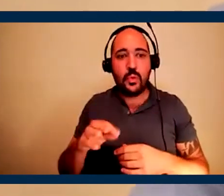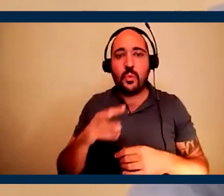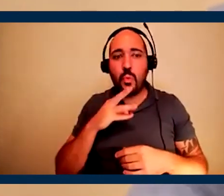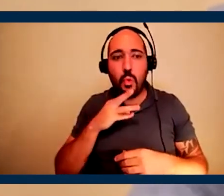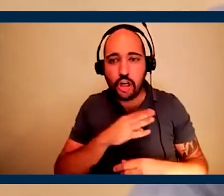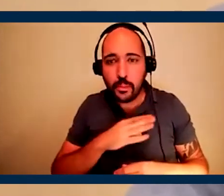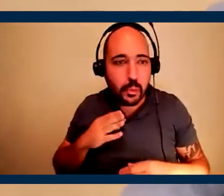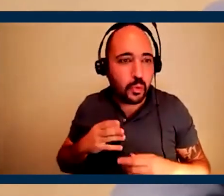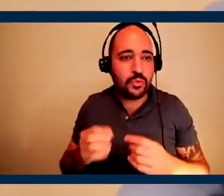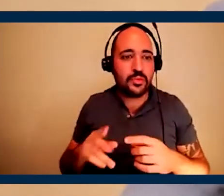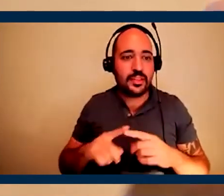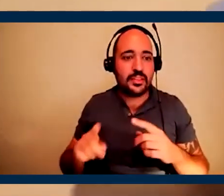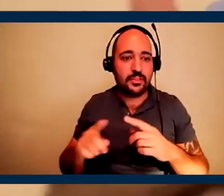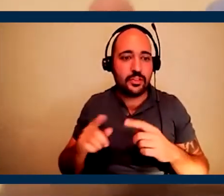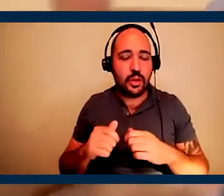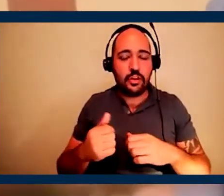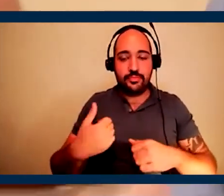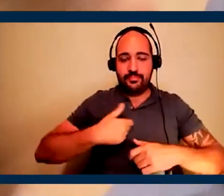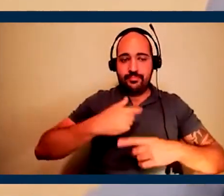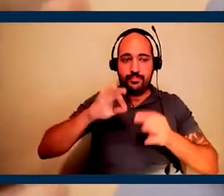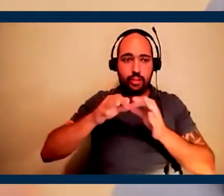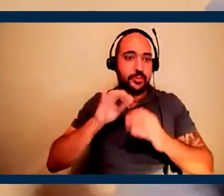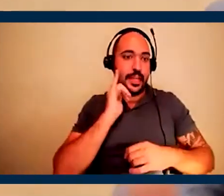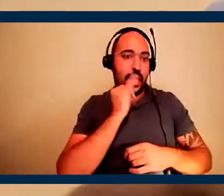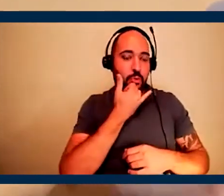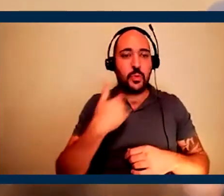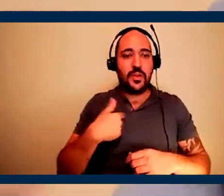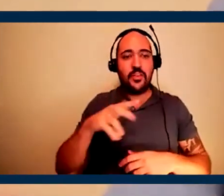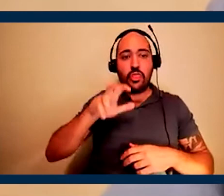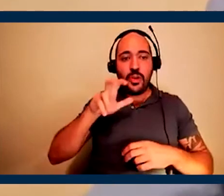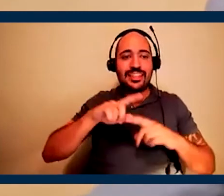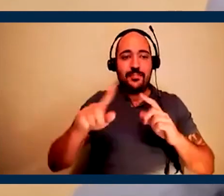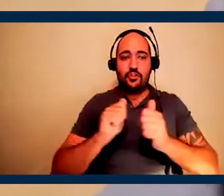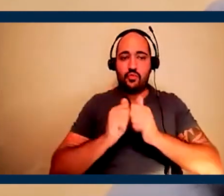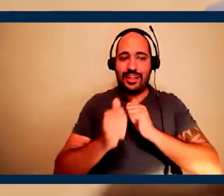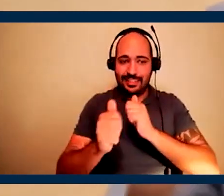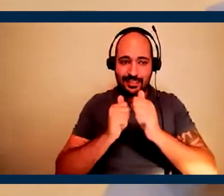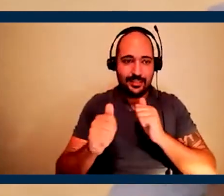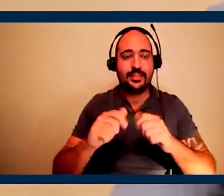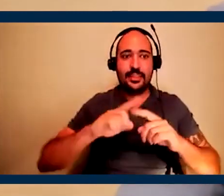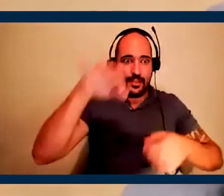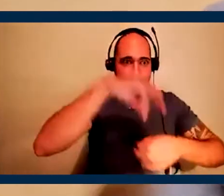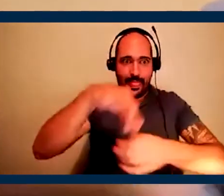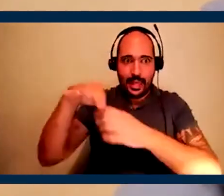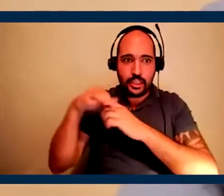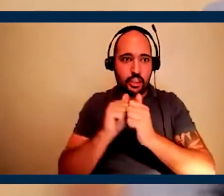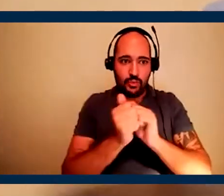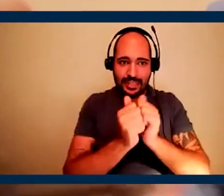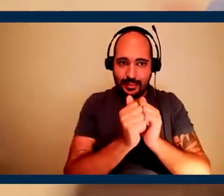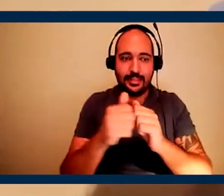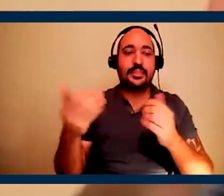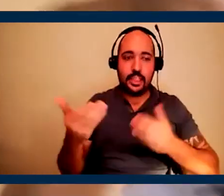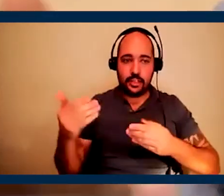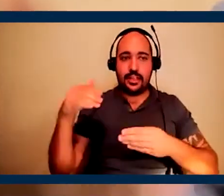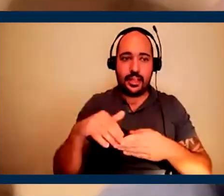any of those other races where young people can start to step up and lead in those. You want to see change at the community level, you have to be at the community level.